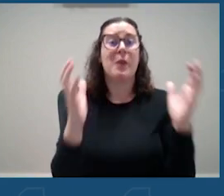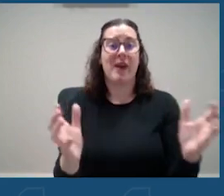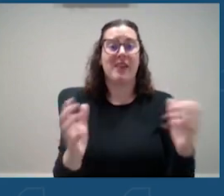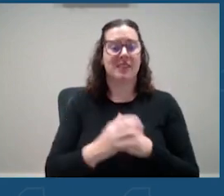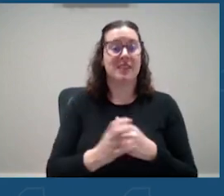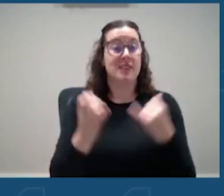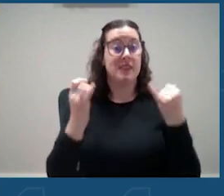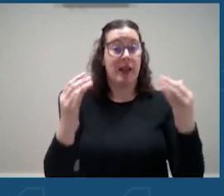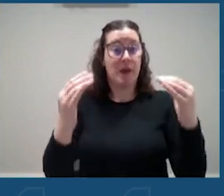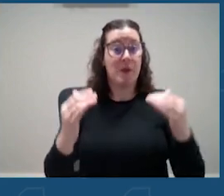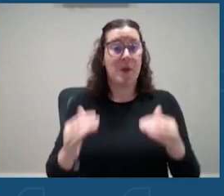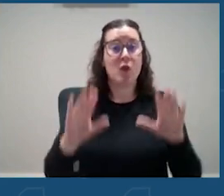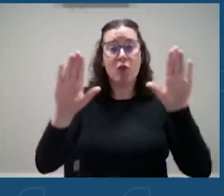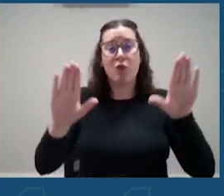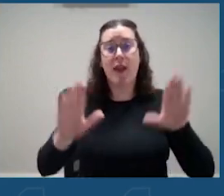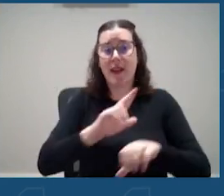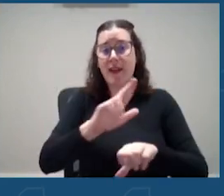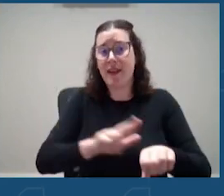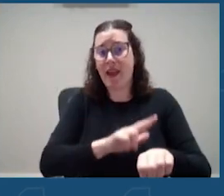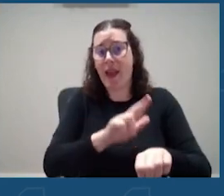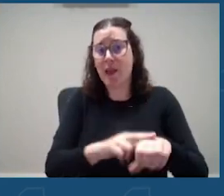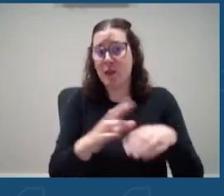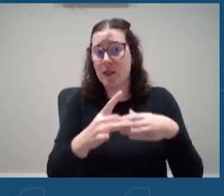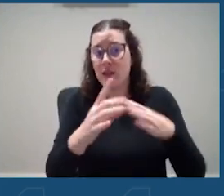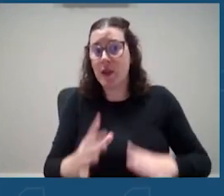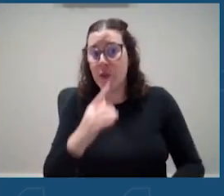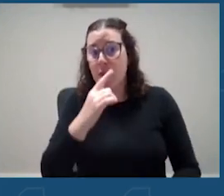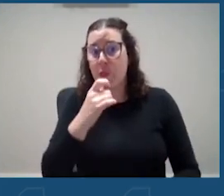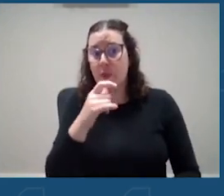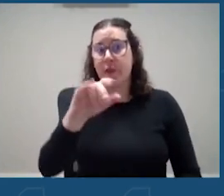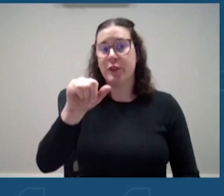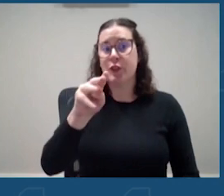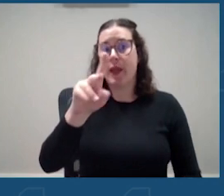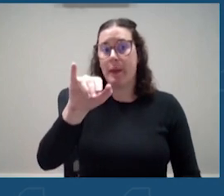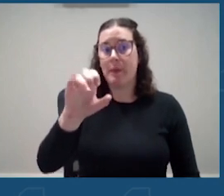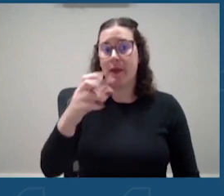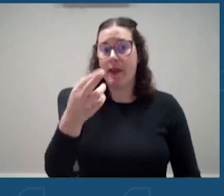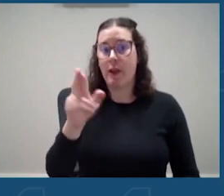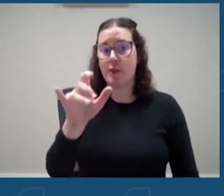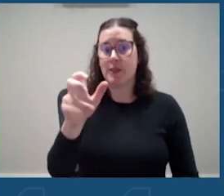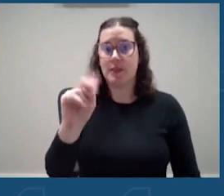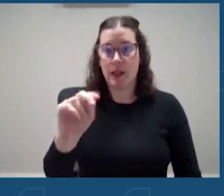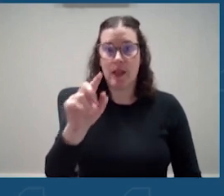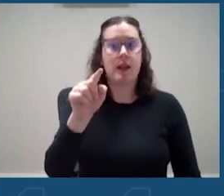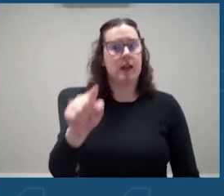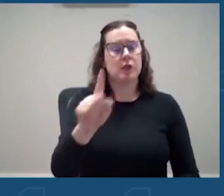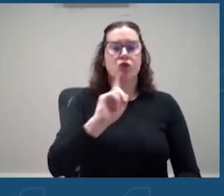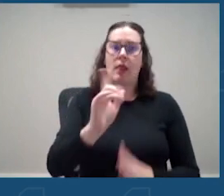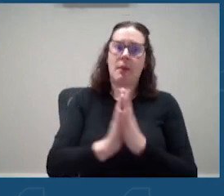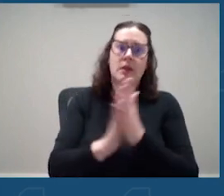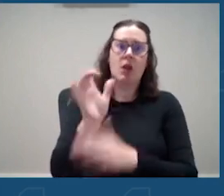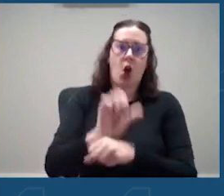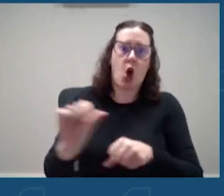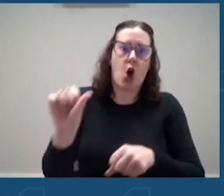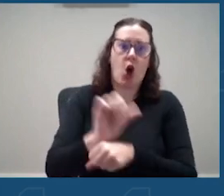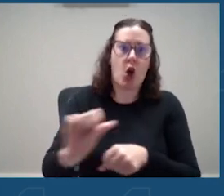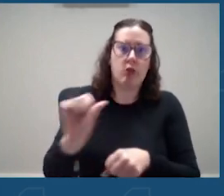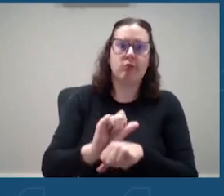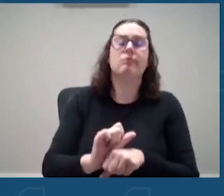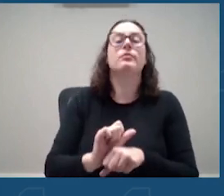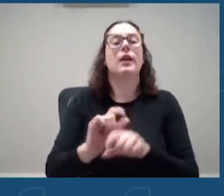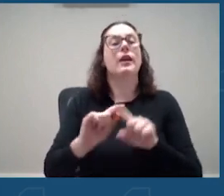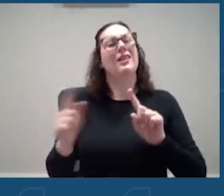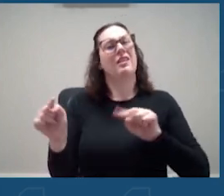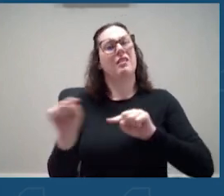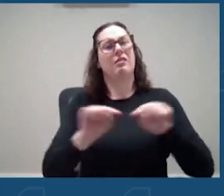national leader, Jamie Harrison, who has been out there on the front lines, comes to New York City often. We see him here, but he's all over the country talking